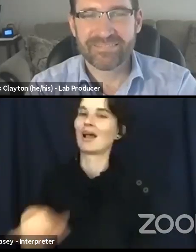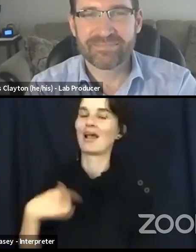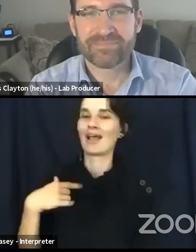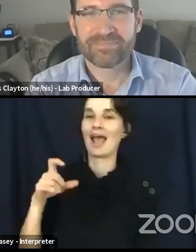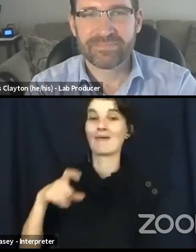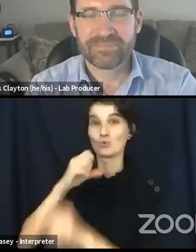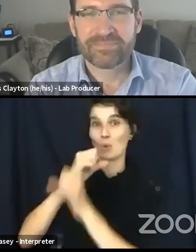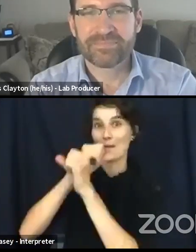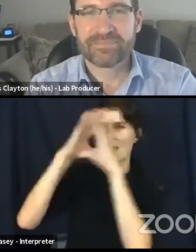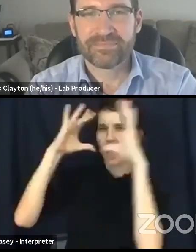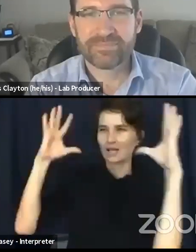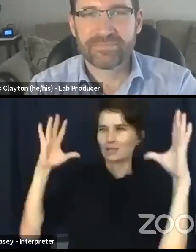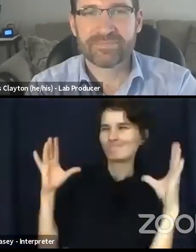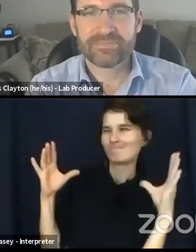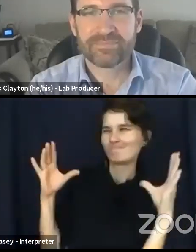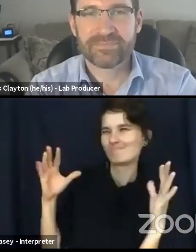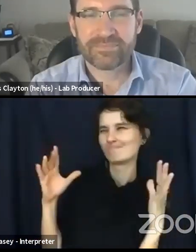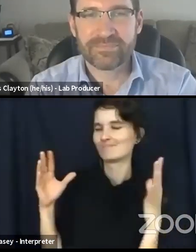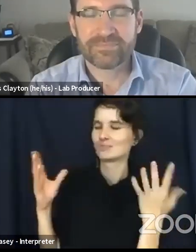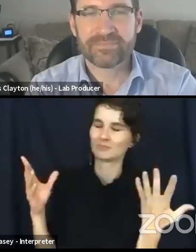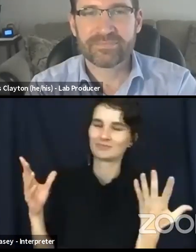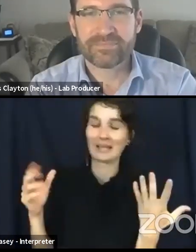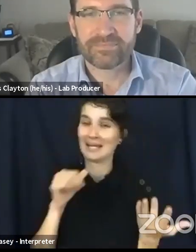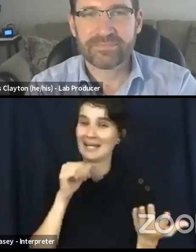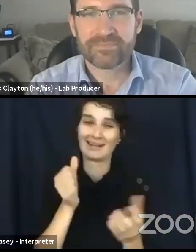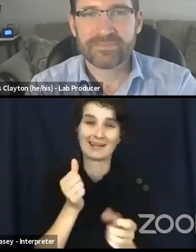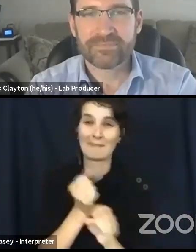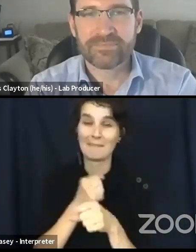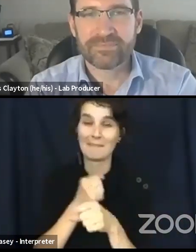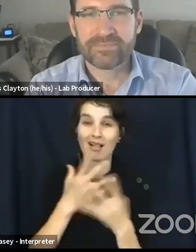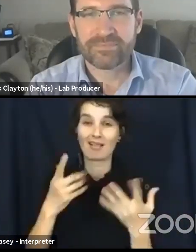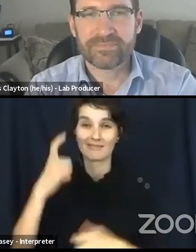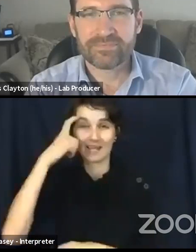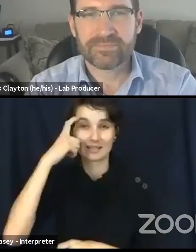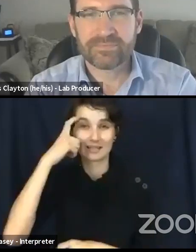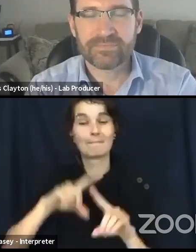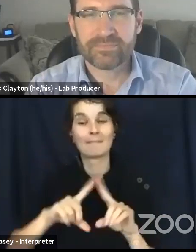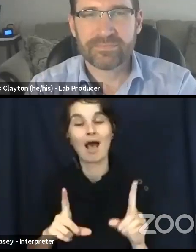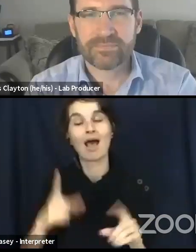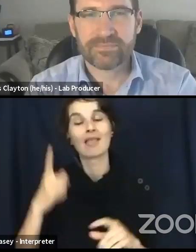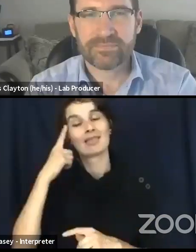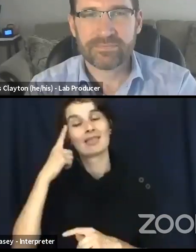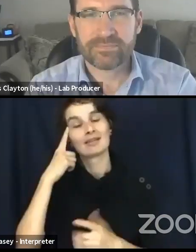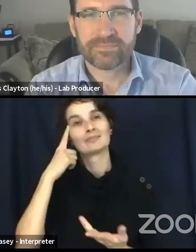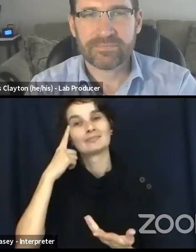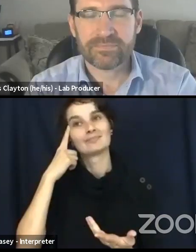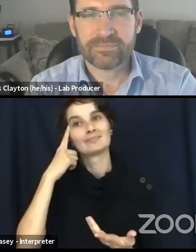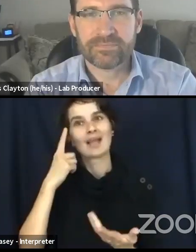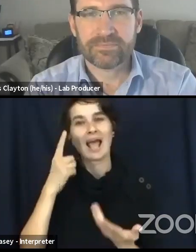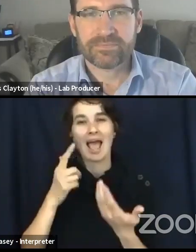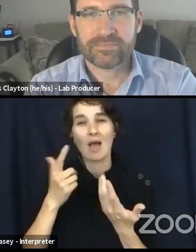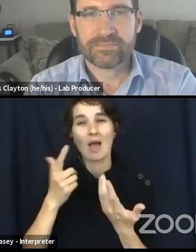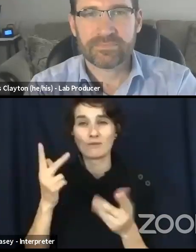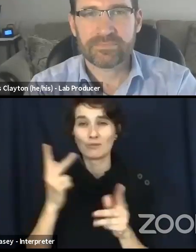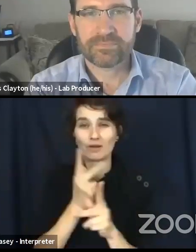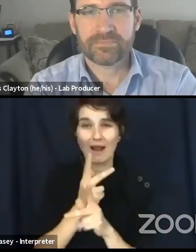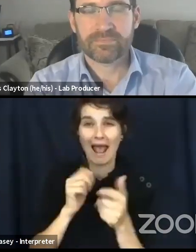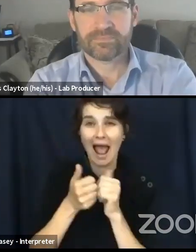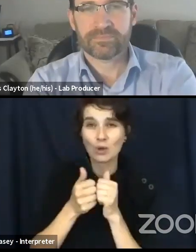wacky and doesn't make a lot of sense. But I think it speaks to, okay, how do we talk to people now? How do we feel people